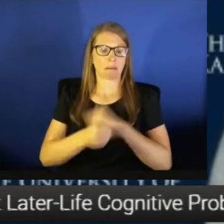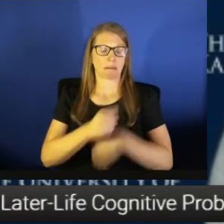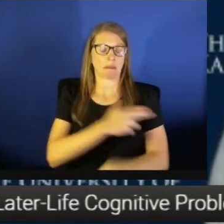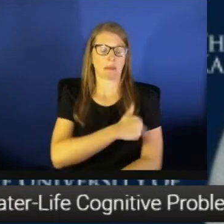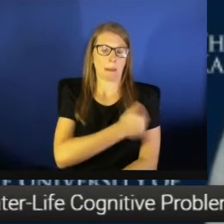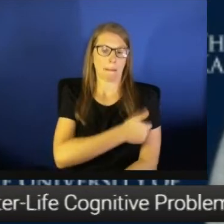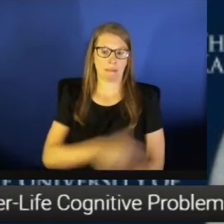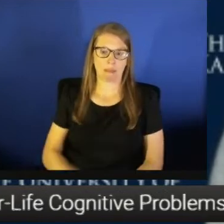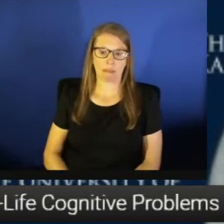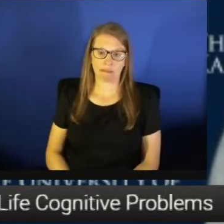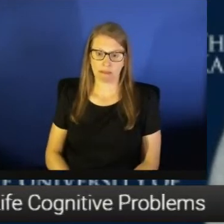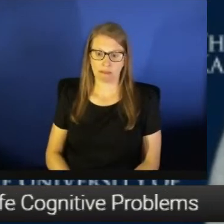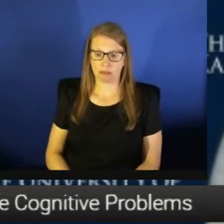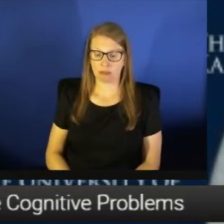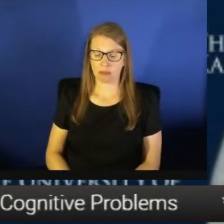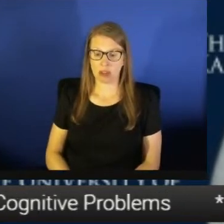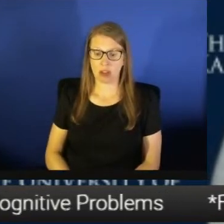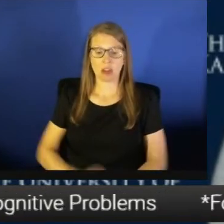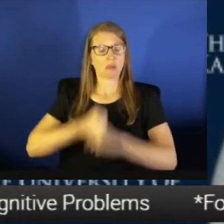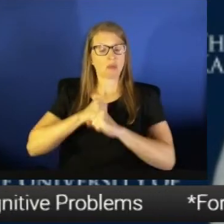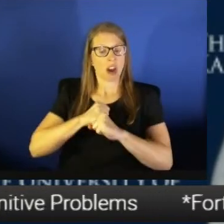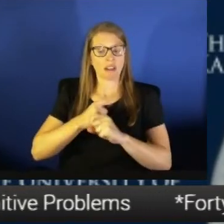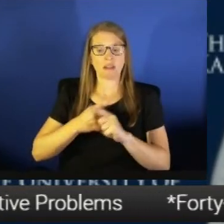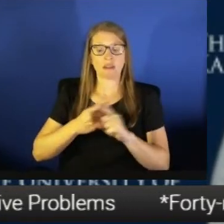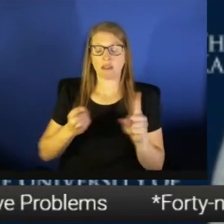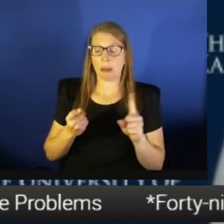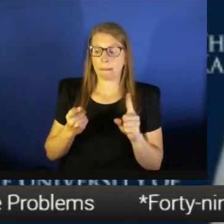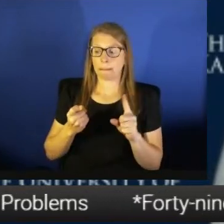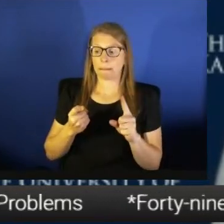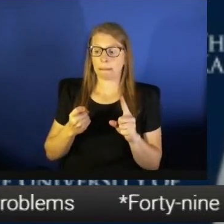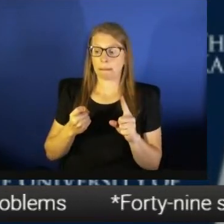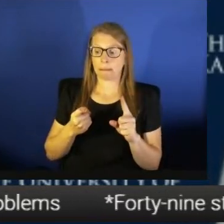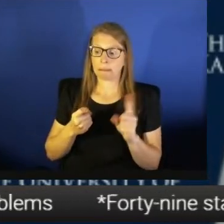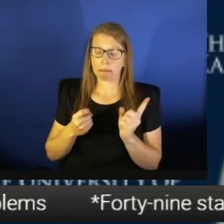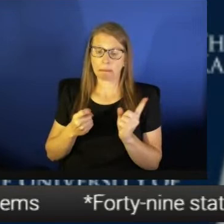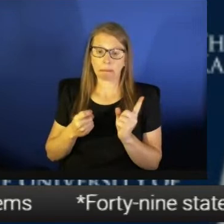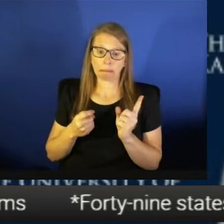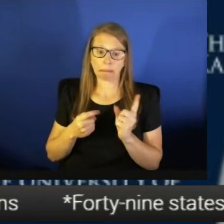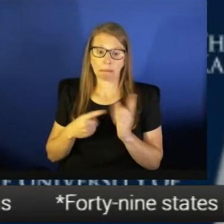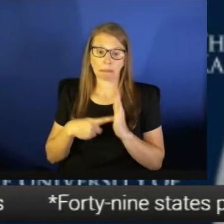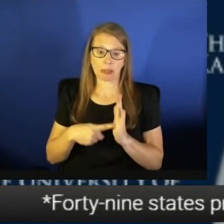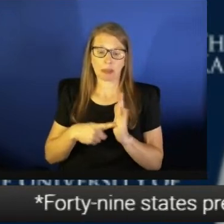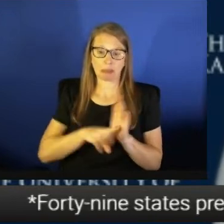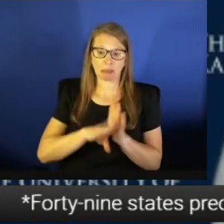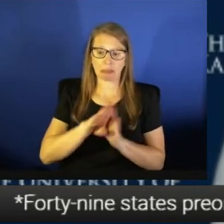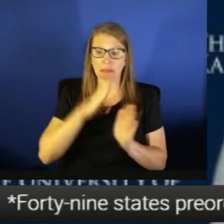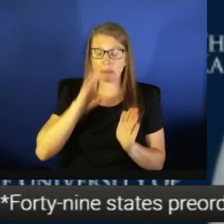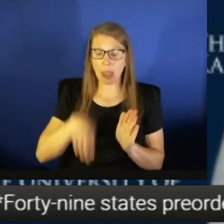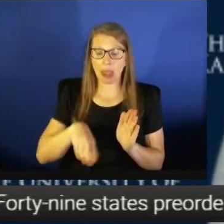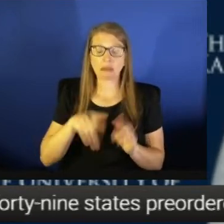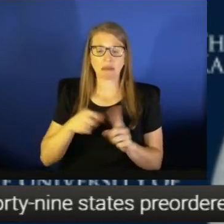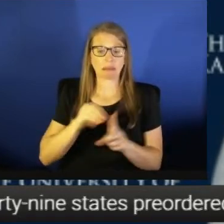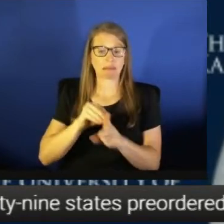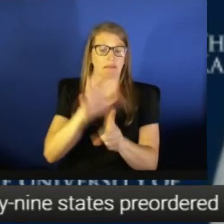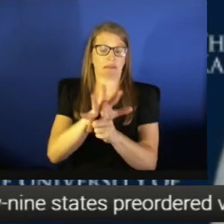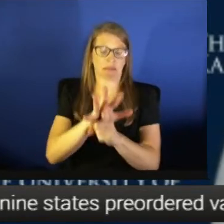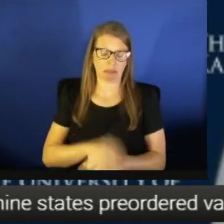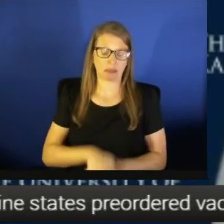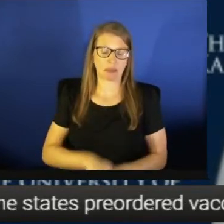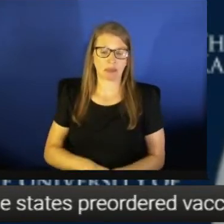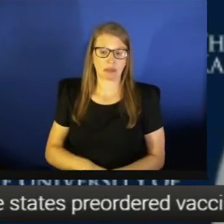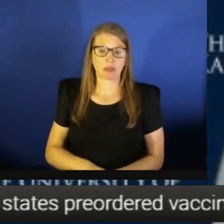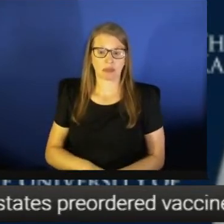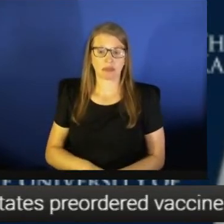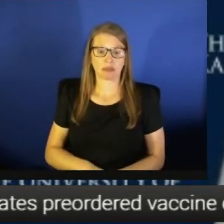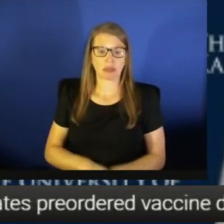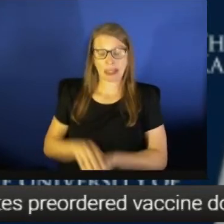protection against infection after exposure, you probably do have some minimal protection for that, but still monitor for symptoms and obviously test